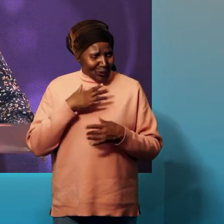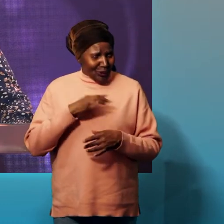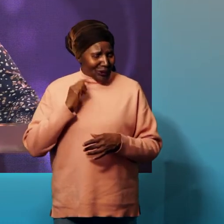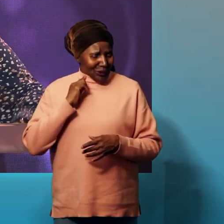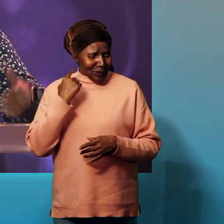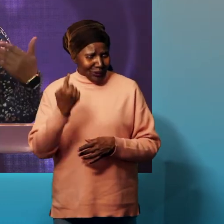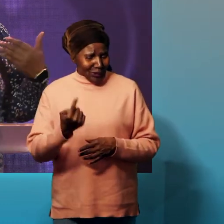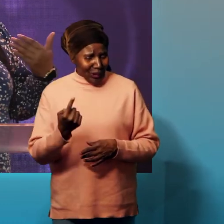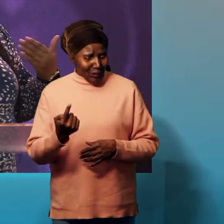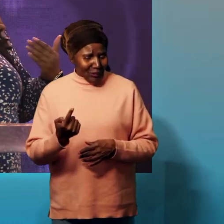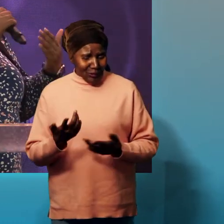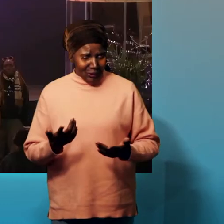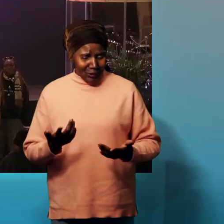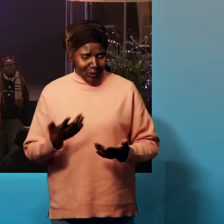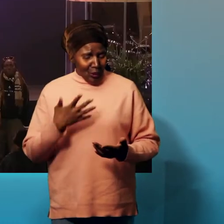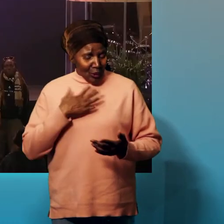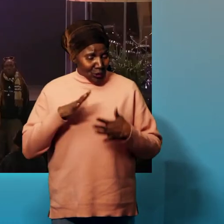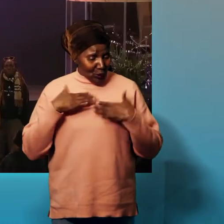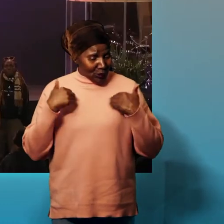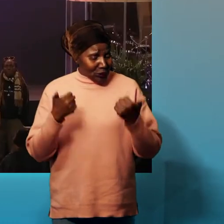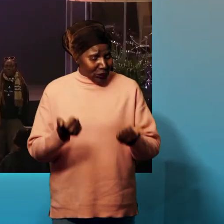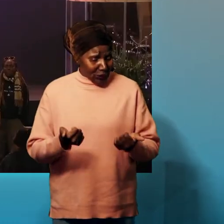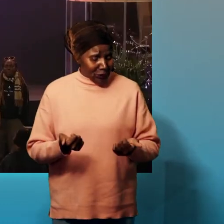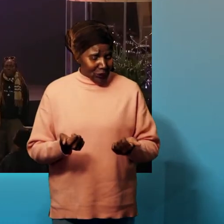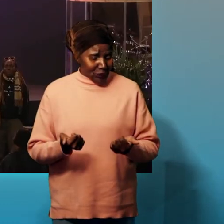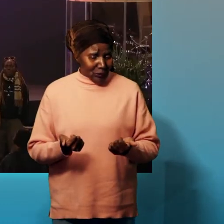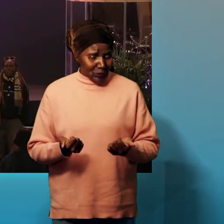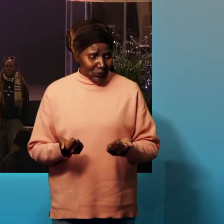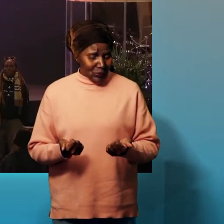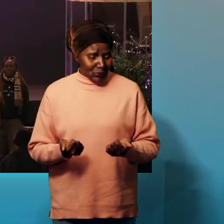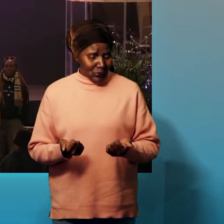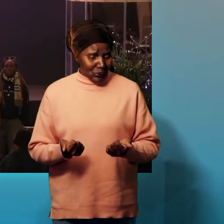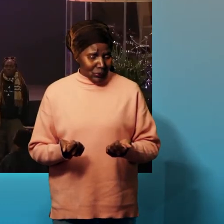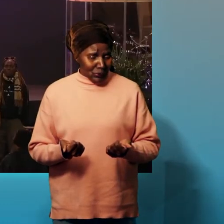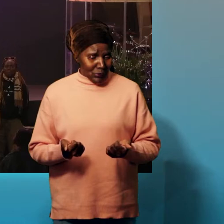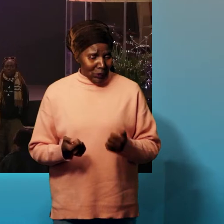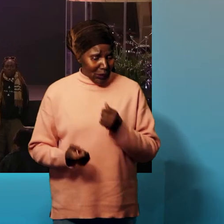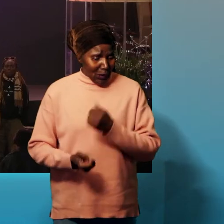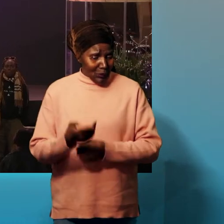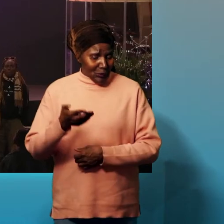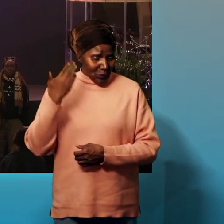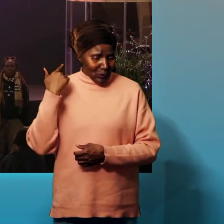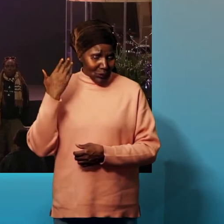or you want some healing from something in the past, or